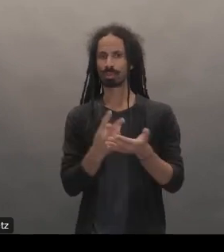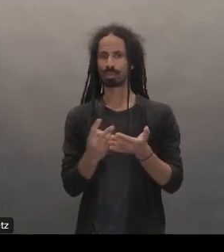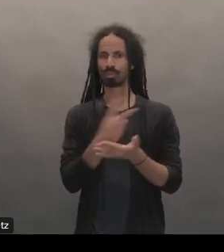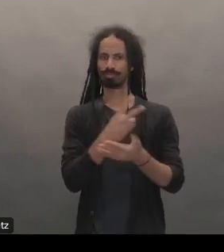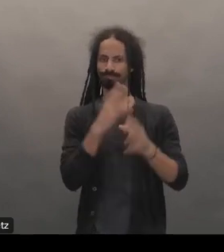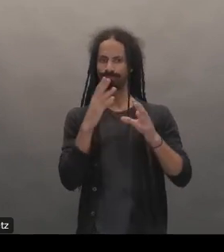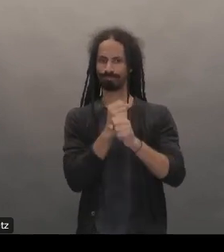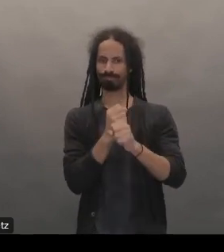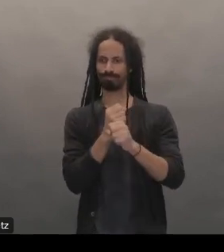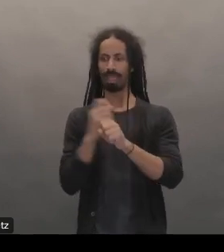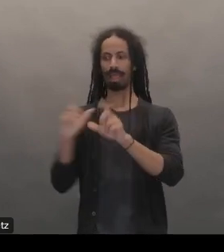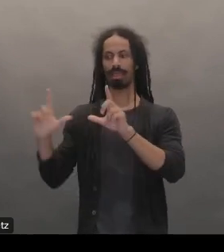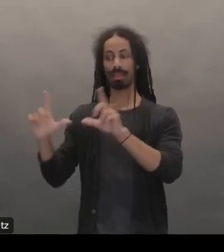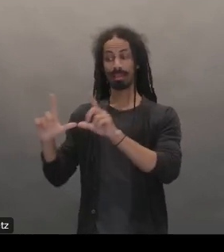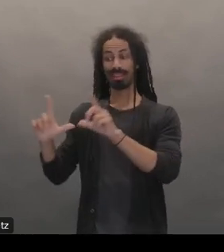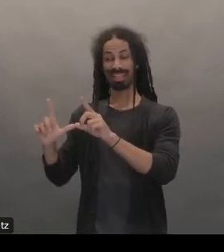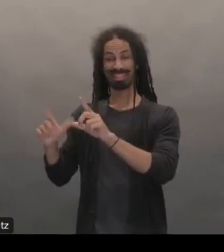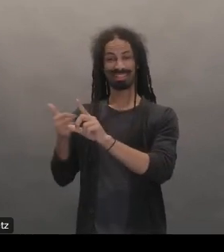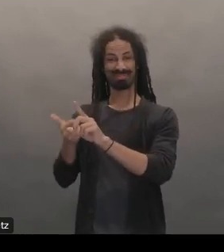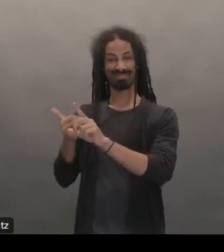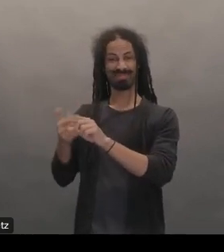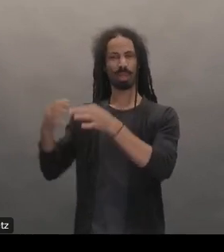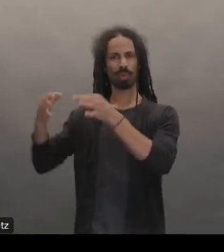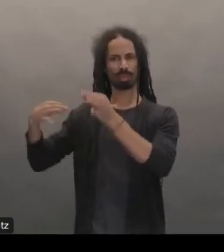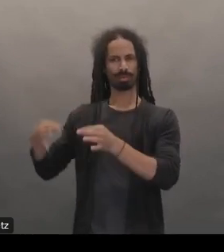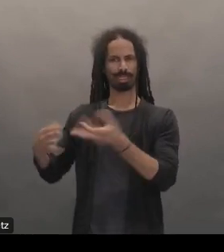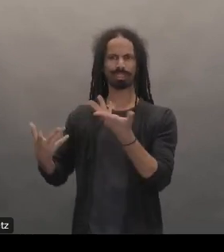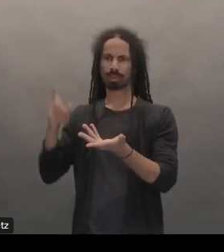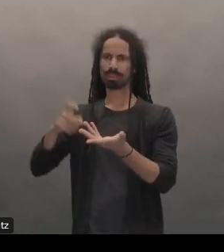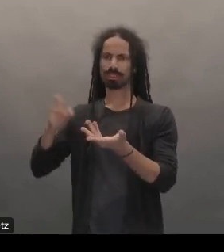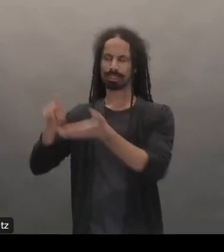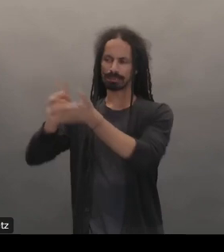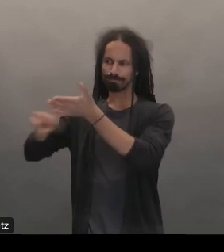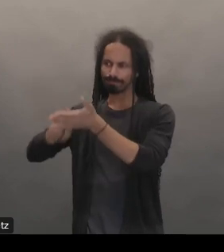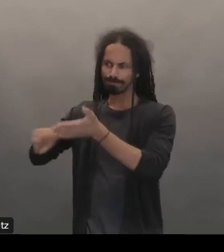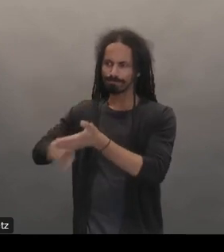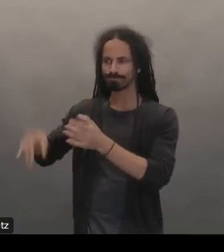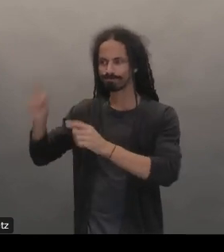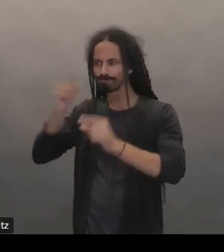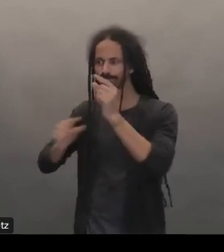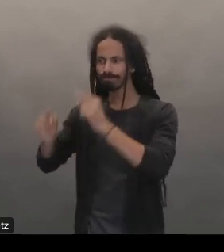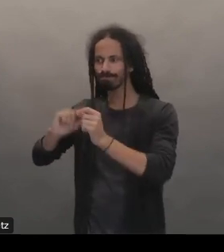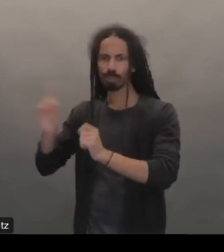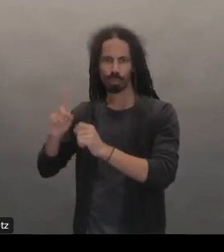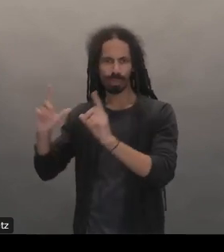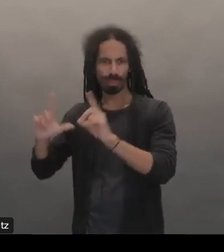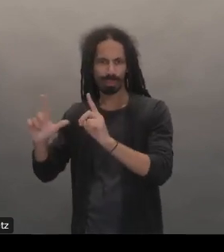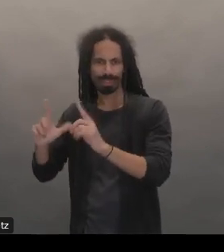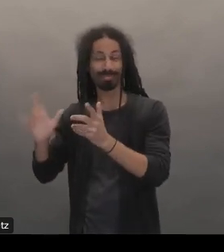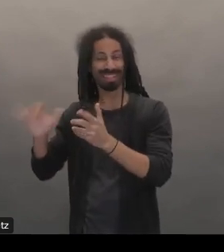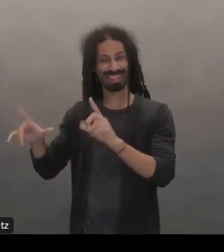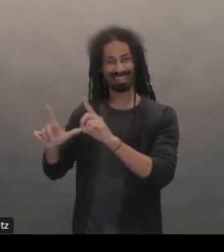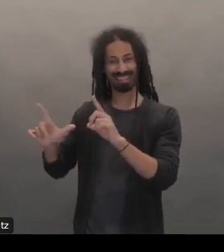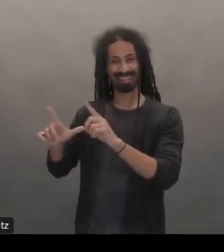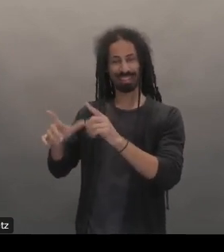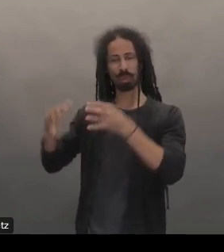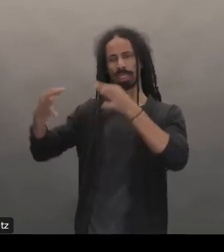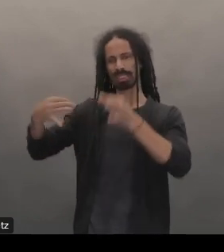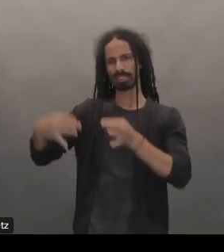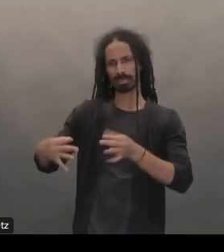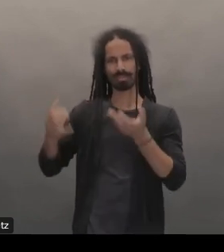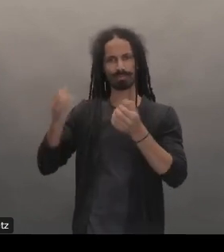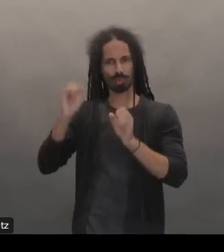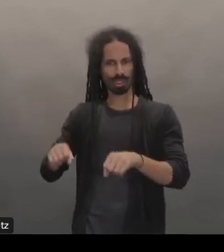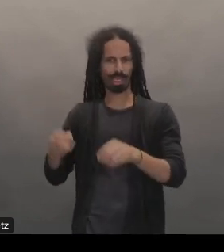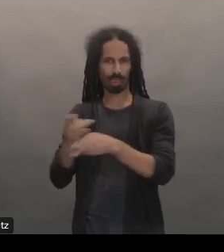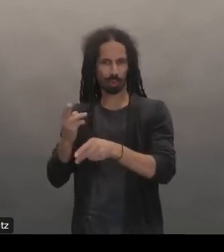will say and you'll have to look around for that copyright information, but the license will tell you whether or not the material can be reproduced and